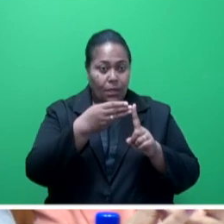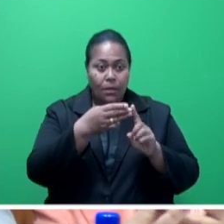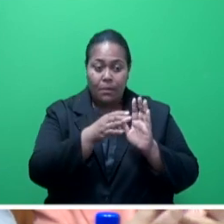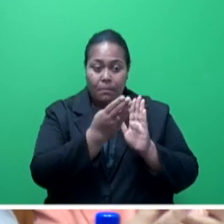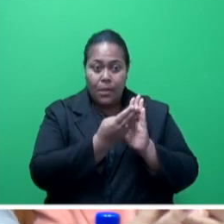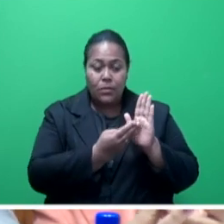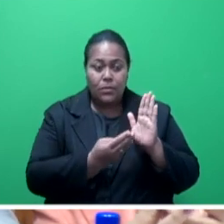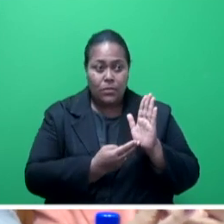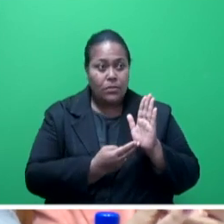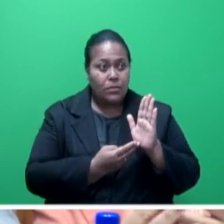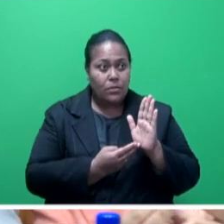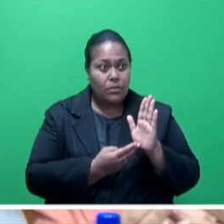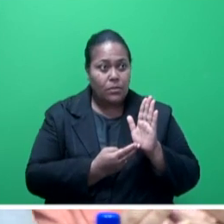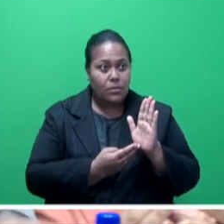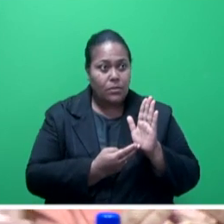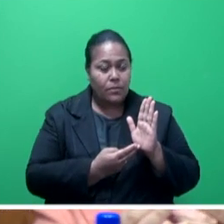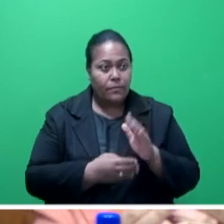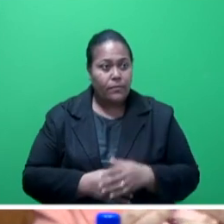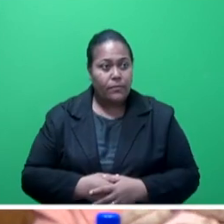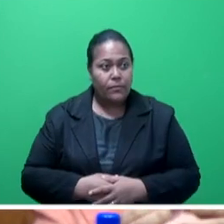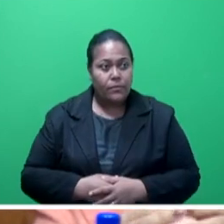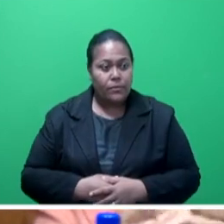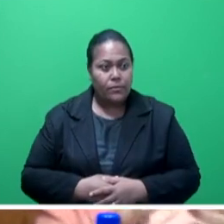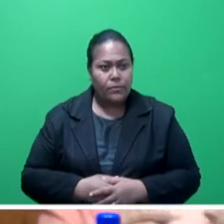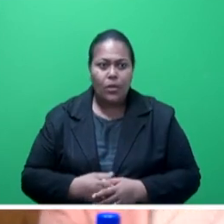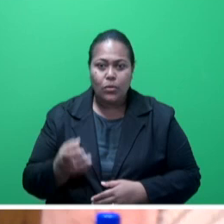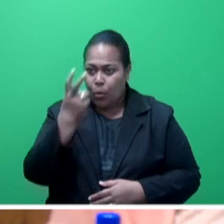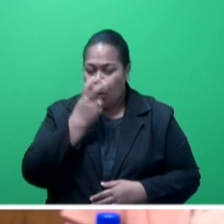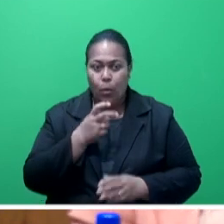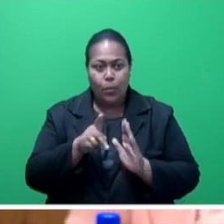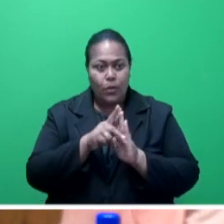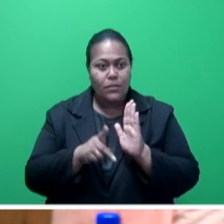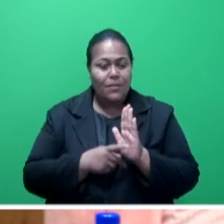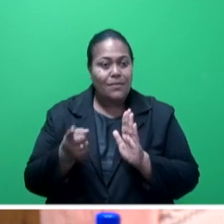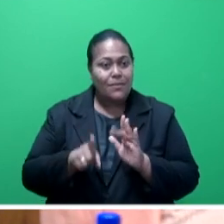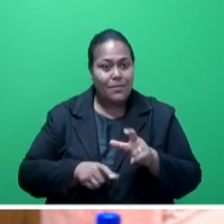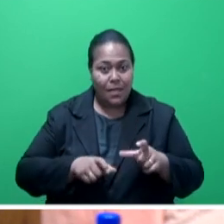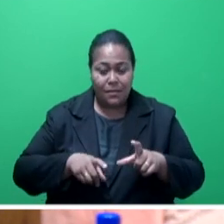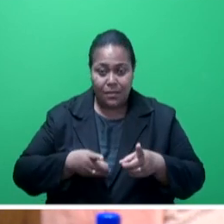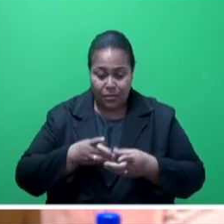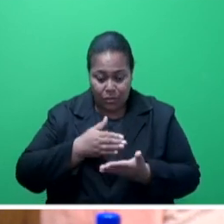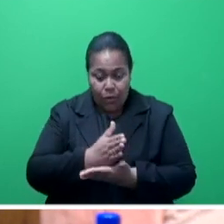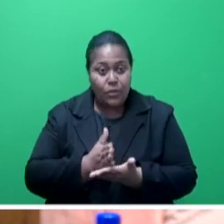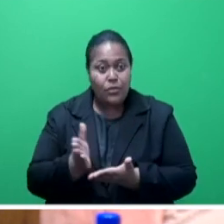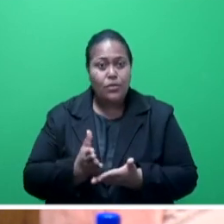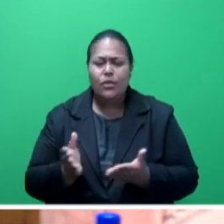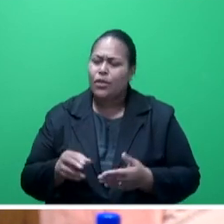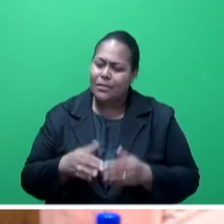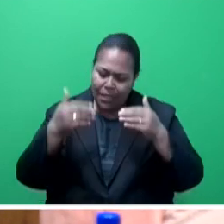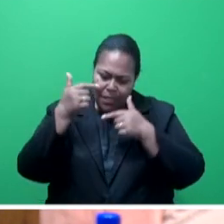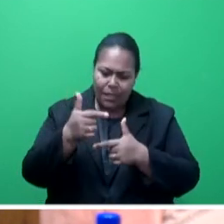continuity and consistency with past policy and direction. It continues our focus of encouraging investment. It